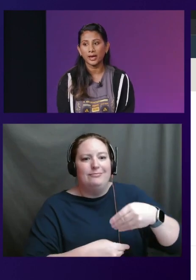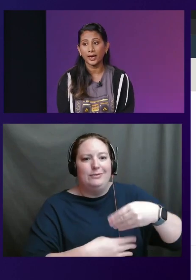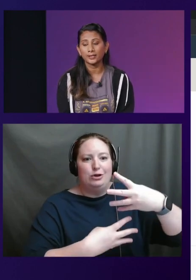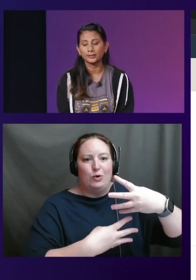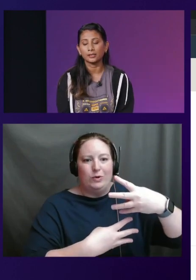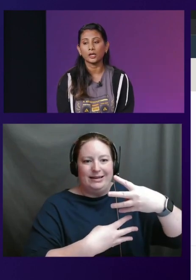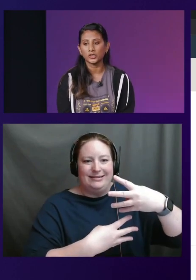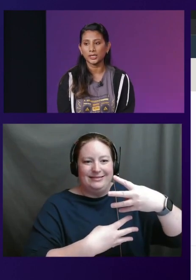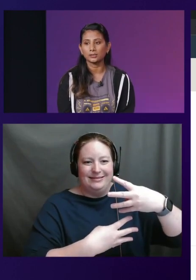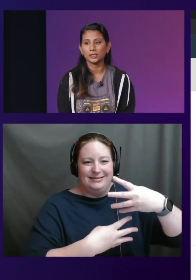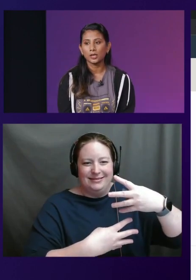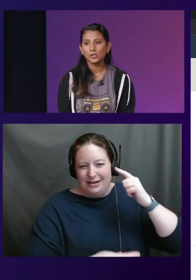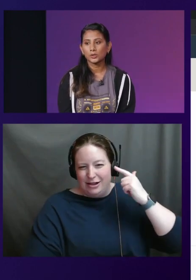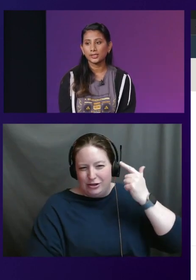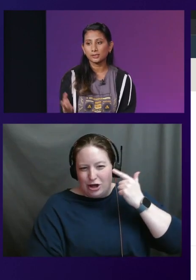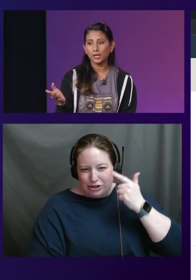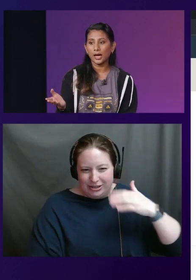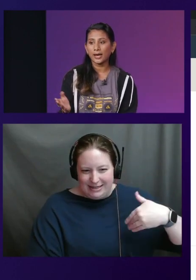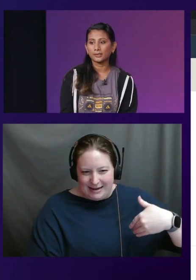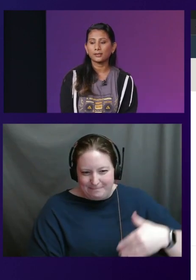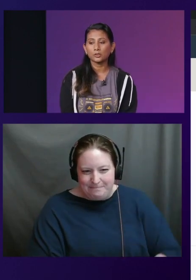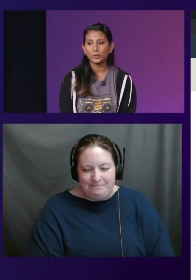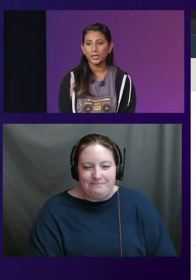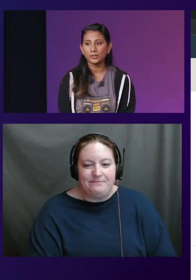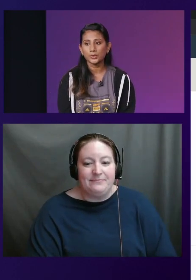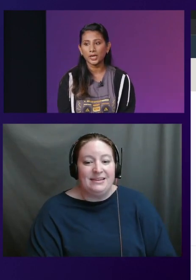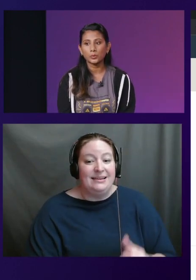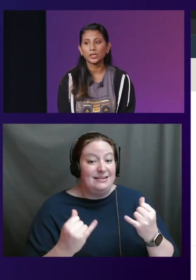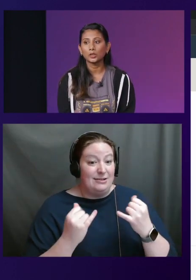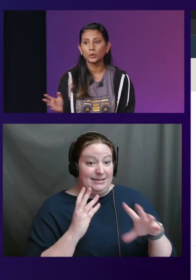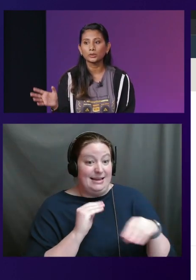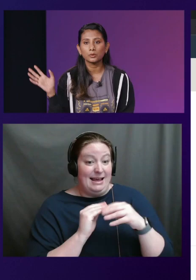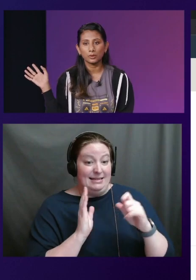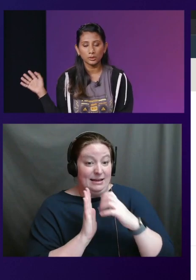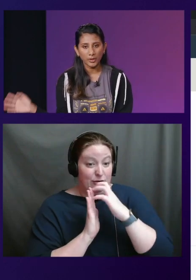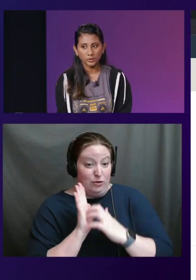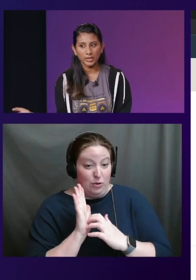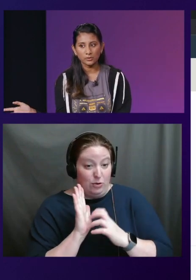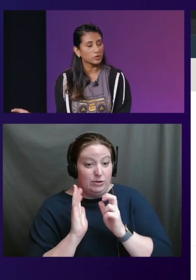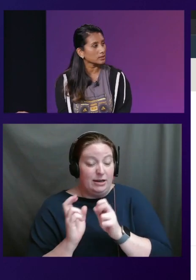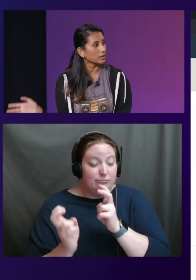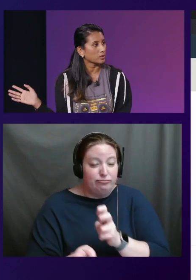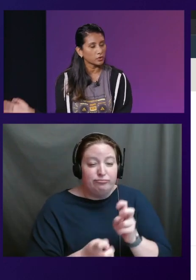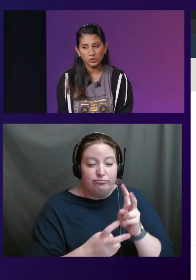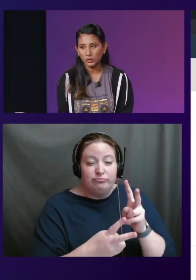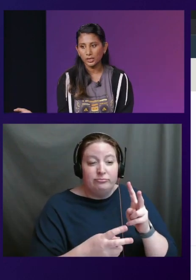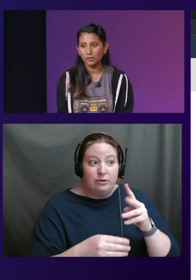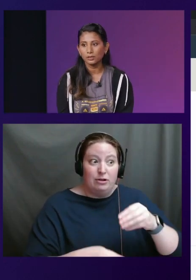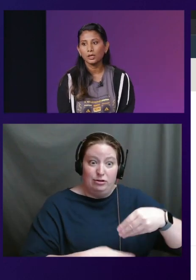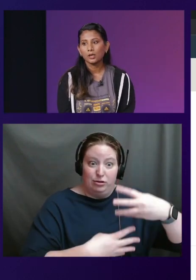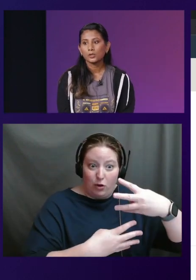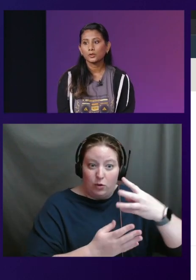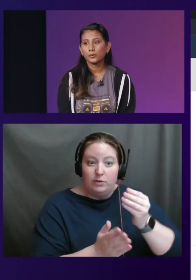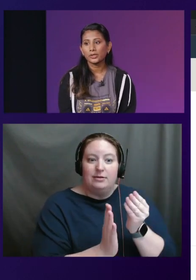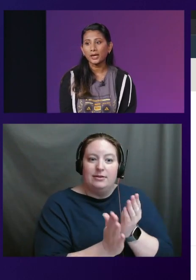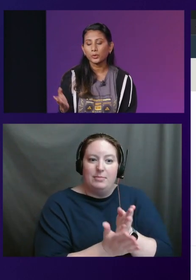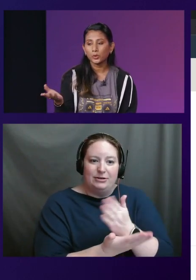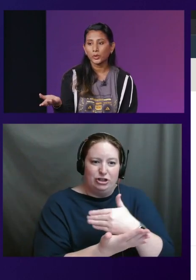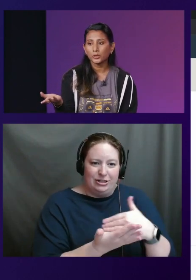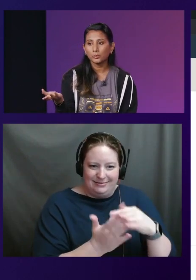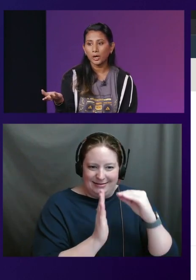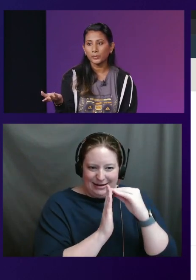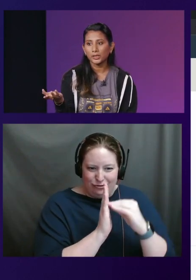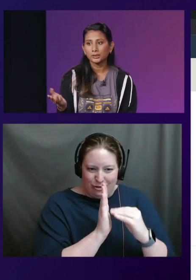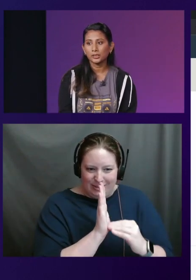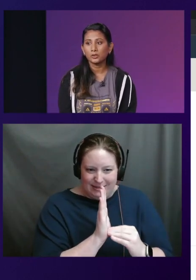haven't added that logic yet. So let's add that code in so that we can load the budget entries that we've just created. So for that, we are